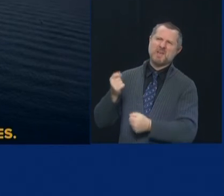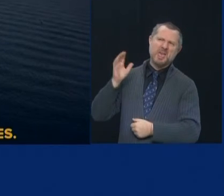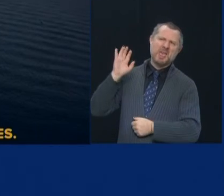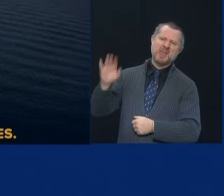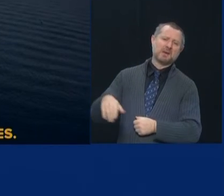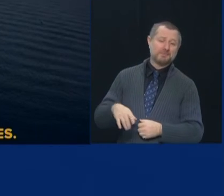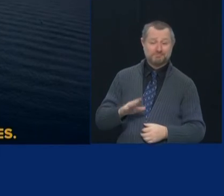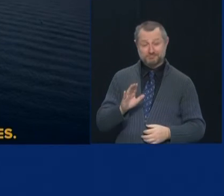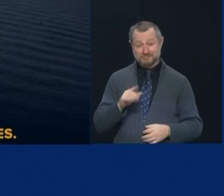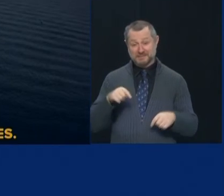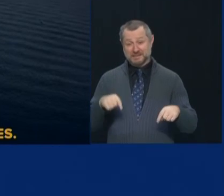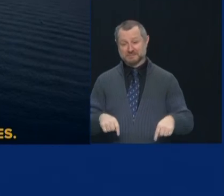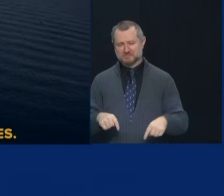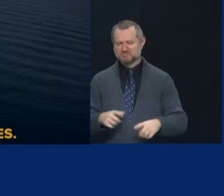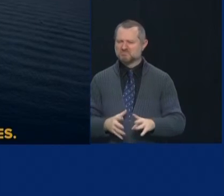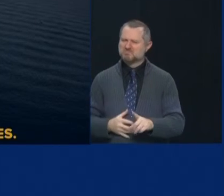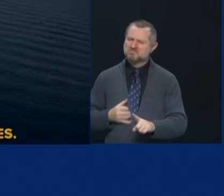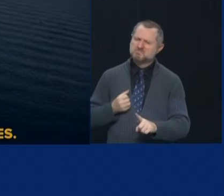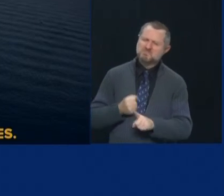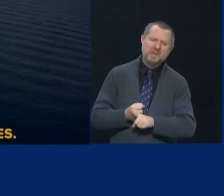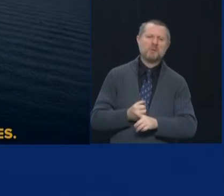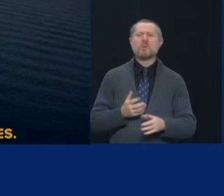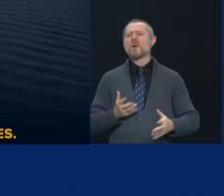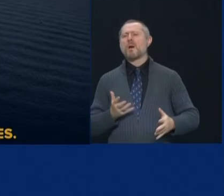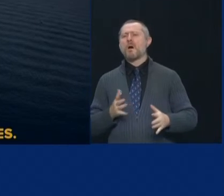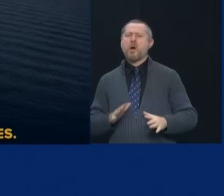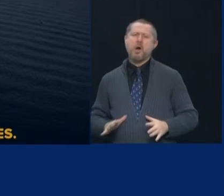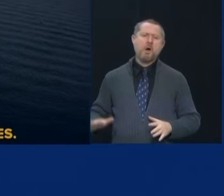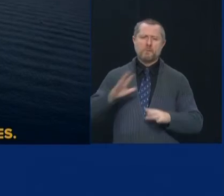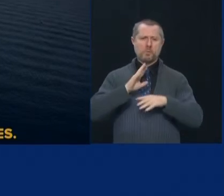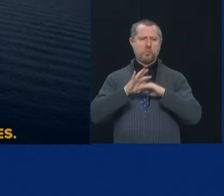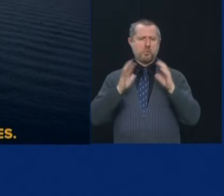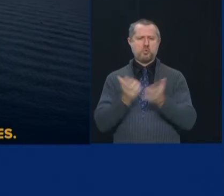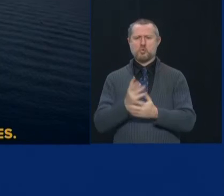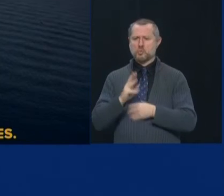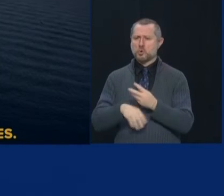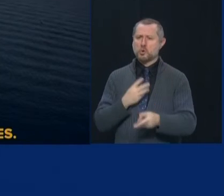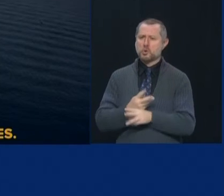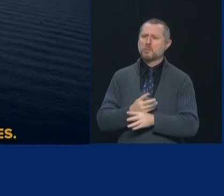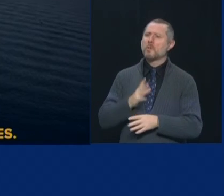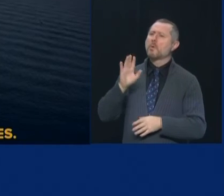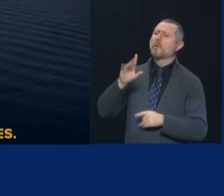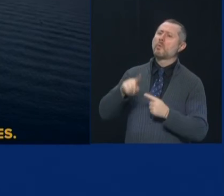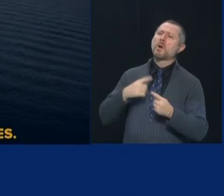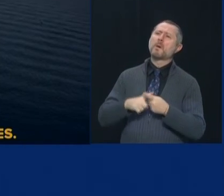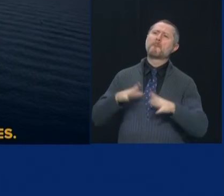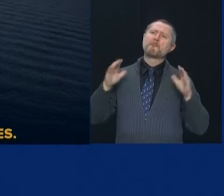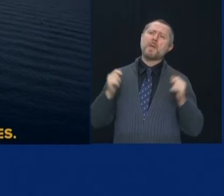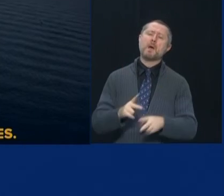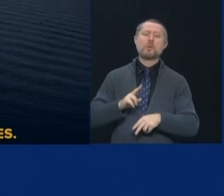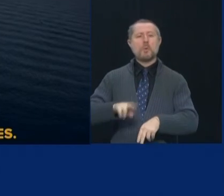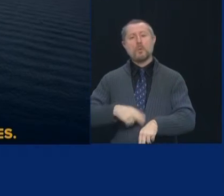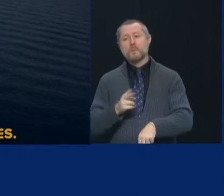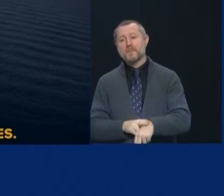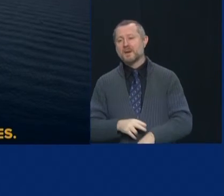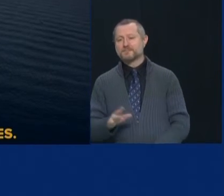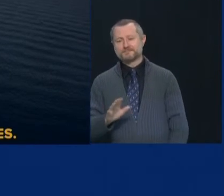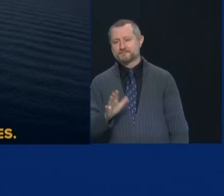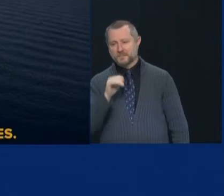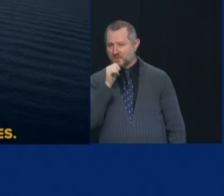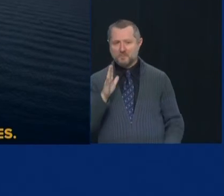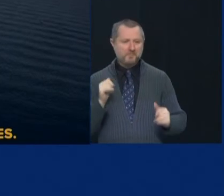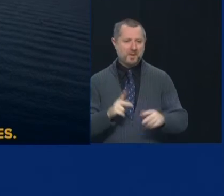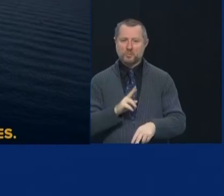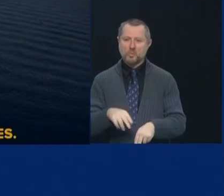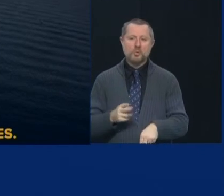of disruption. People say, well, when are we going back to normal? You're not going back to normal. Life doesn't go backwards.